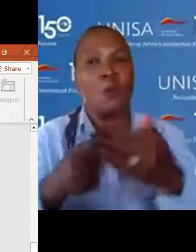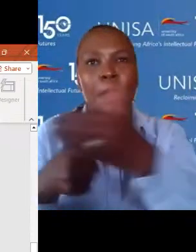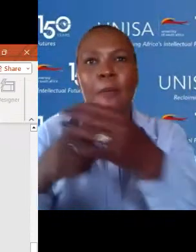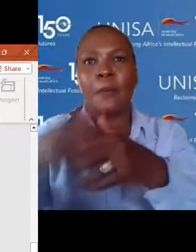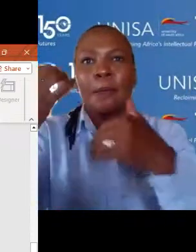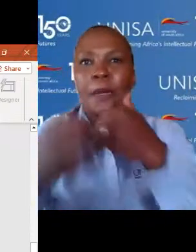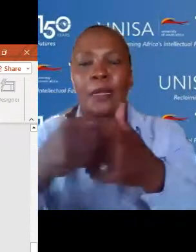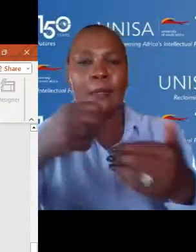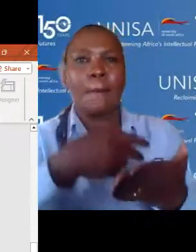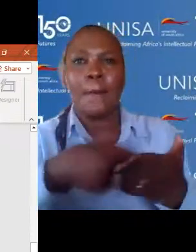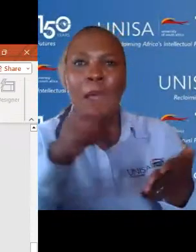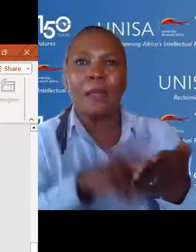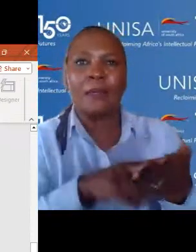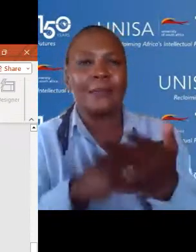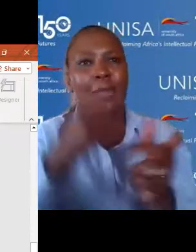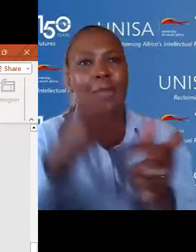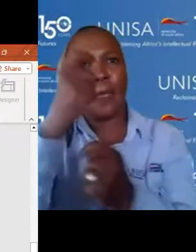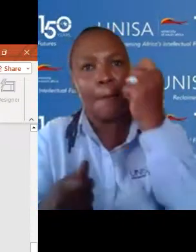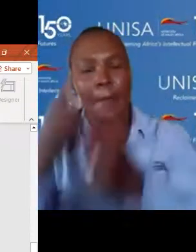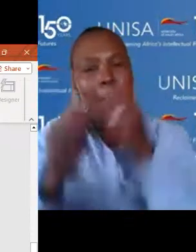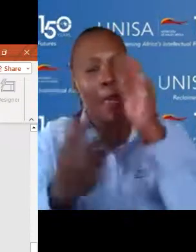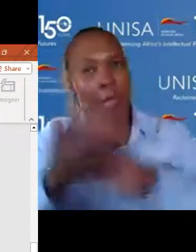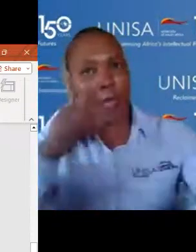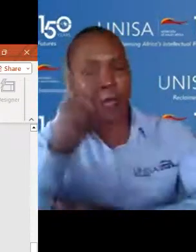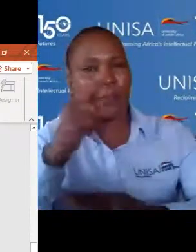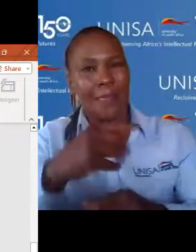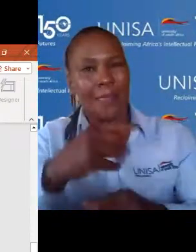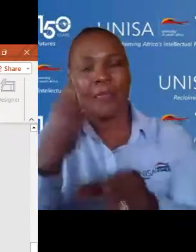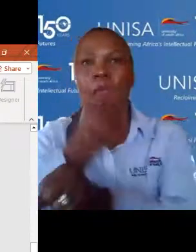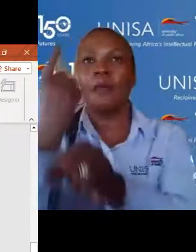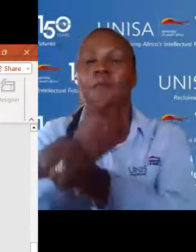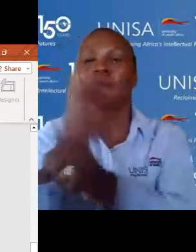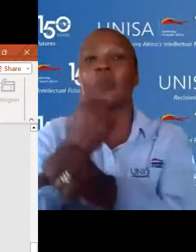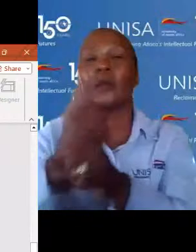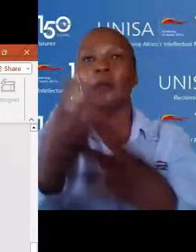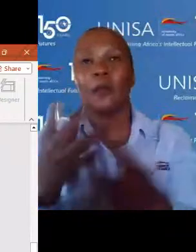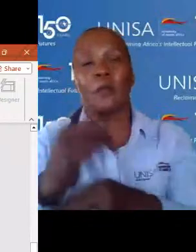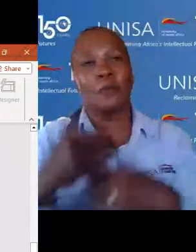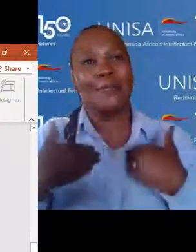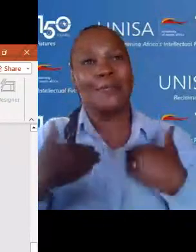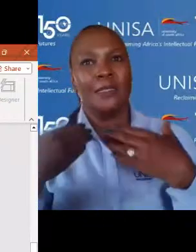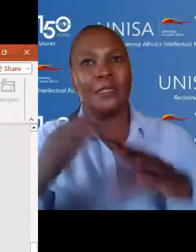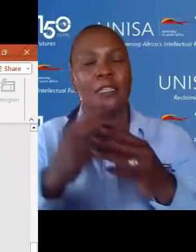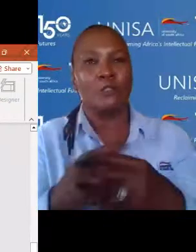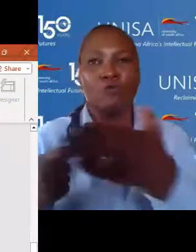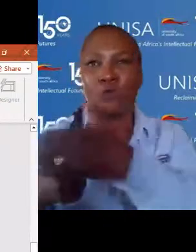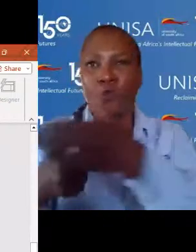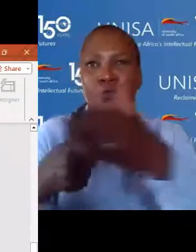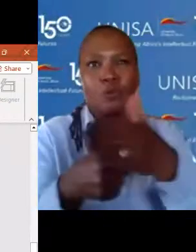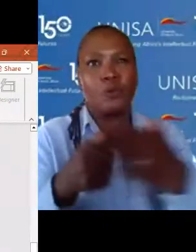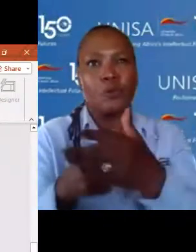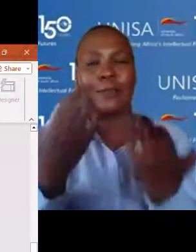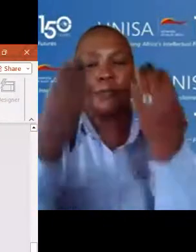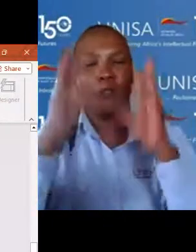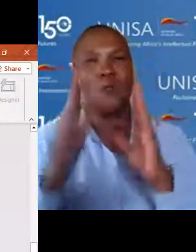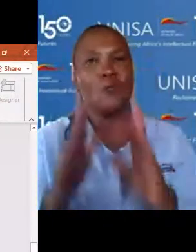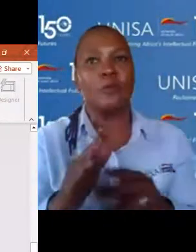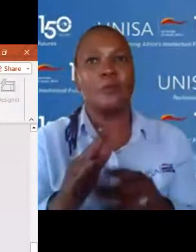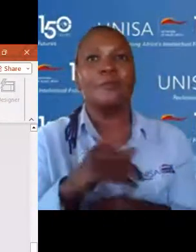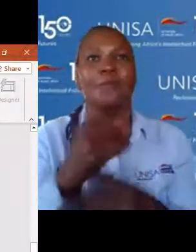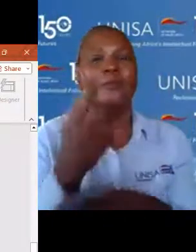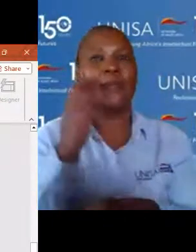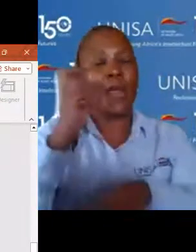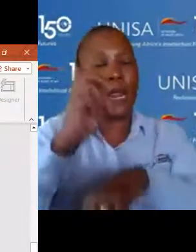milk. They go there almost every day. So we start with the shops that the students are in need